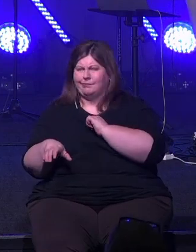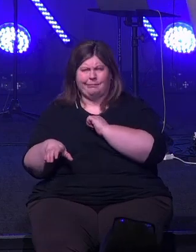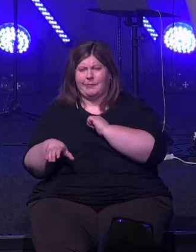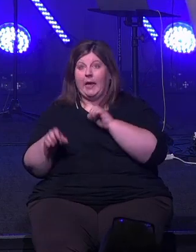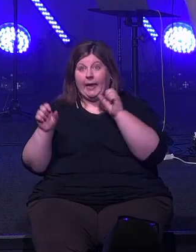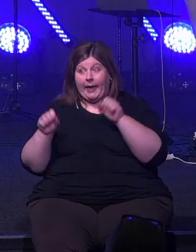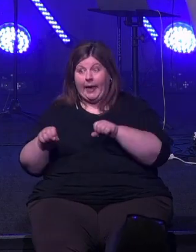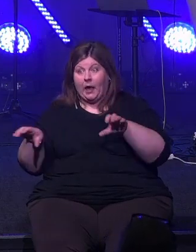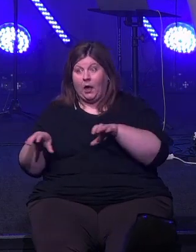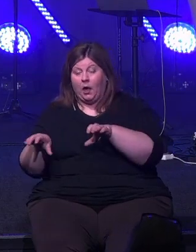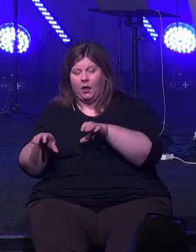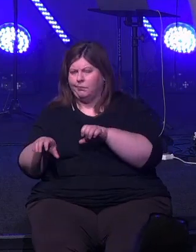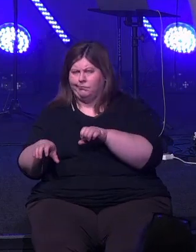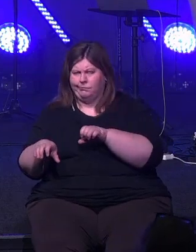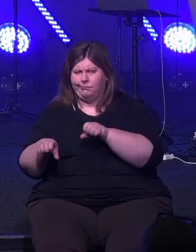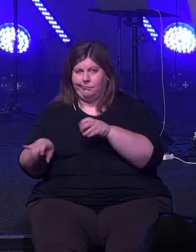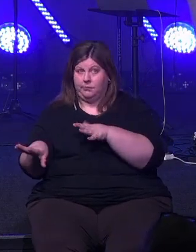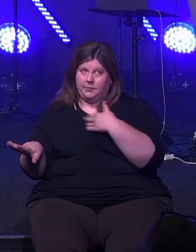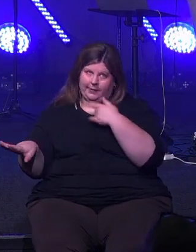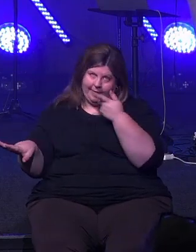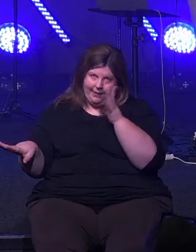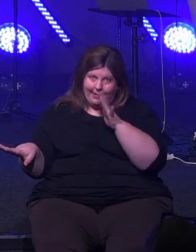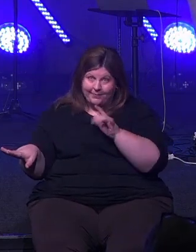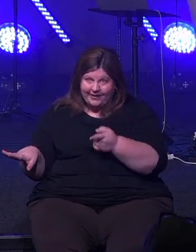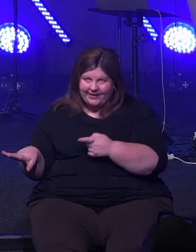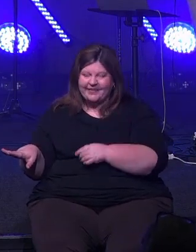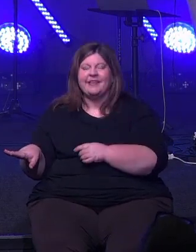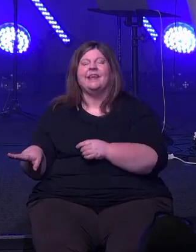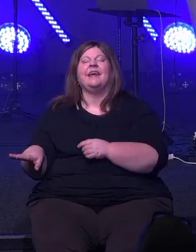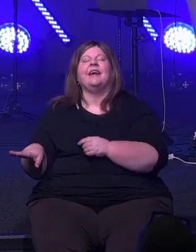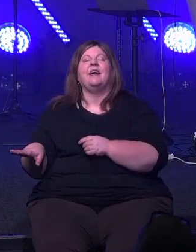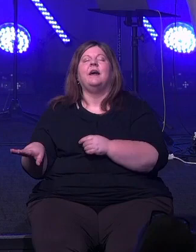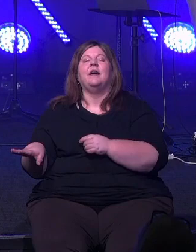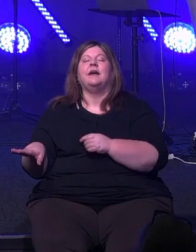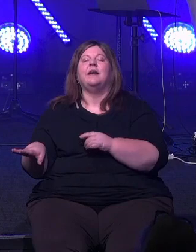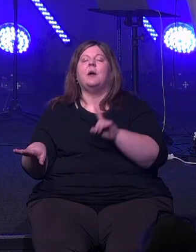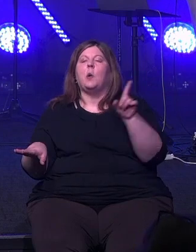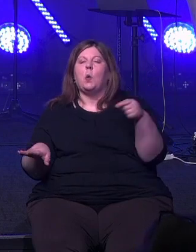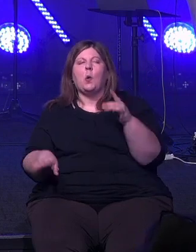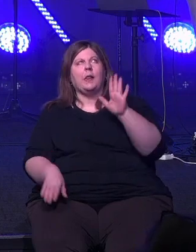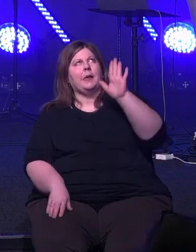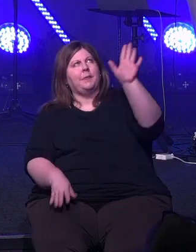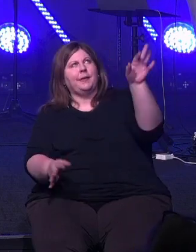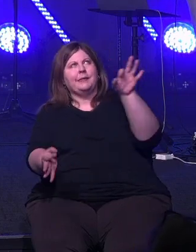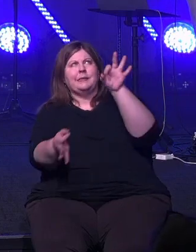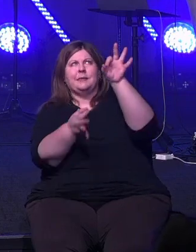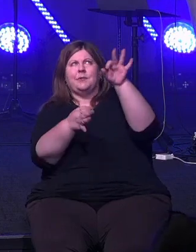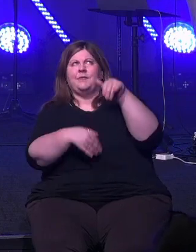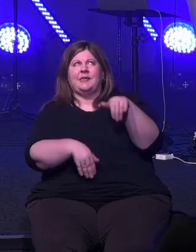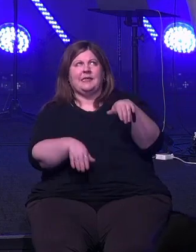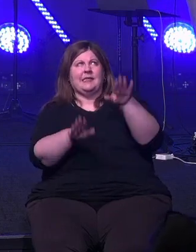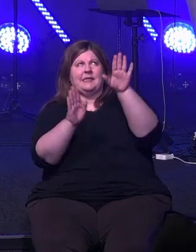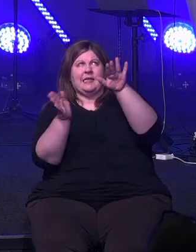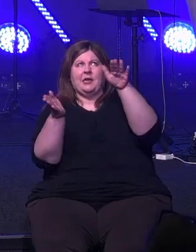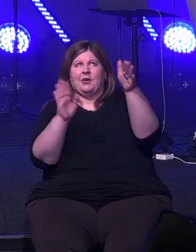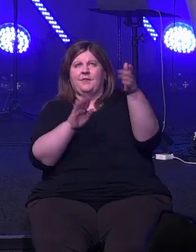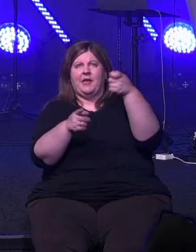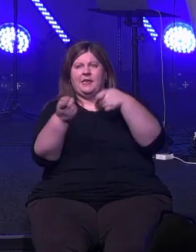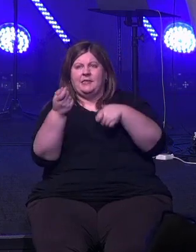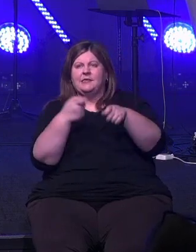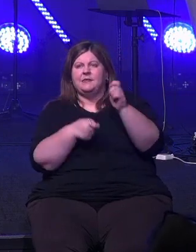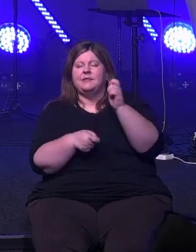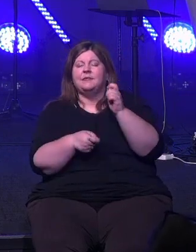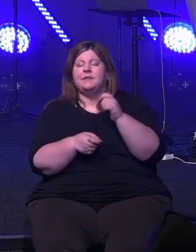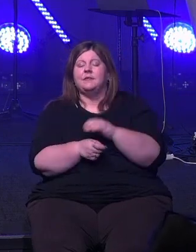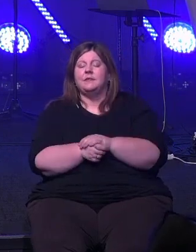do. Thank God for that, right? But it is by his perfect sacrifice. And so with